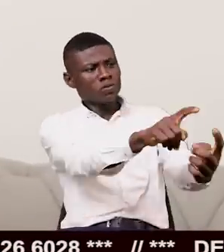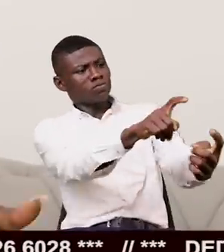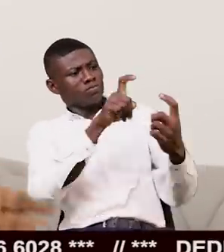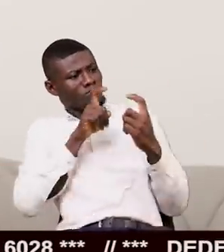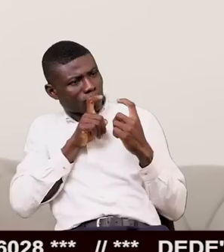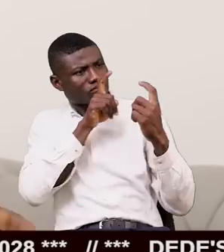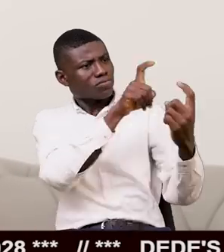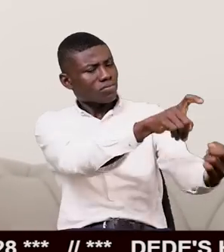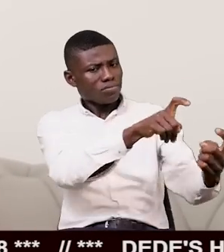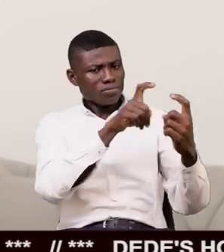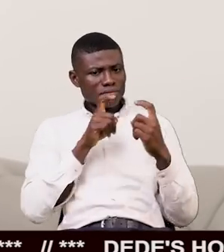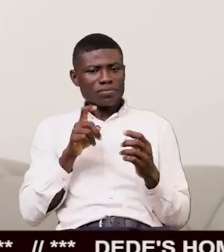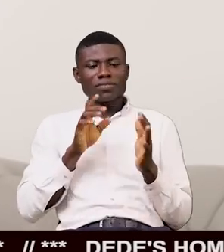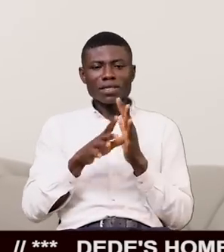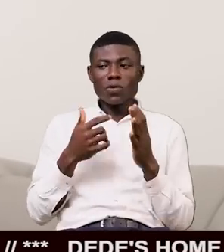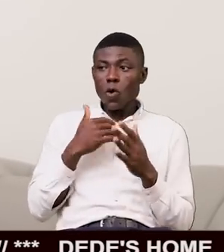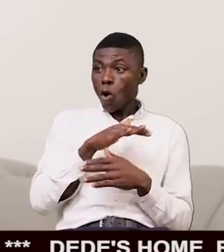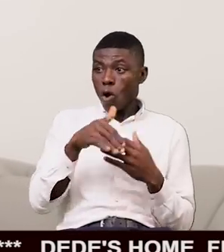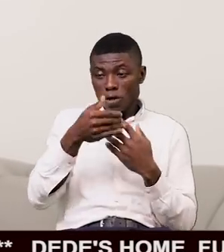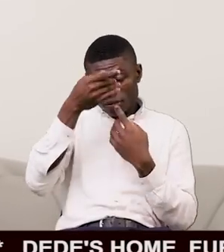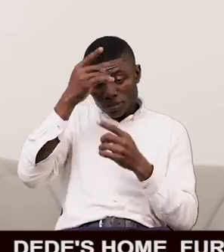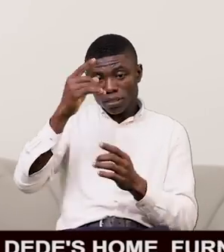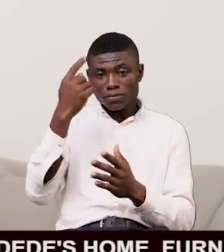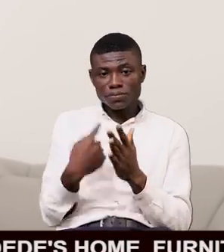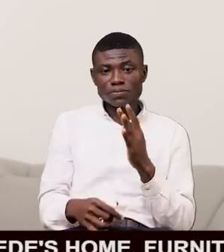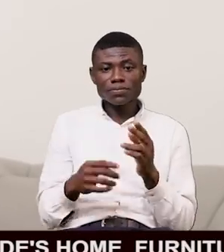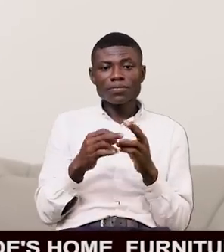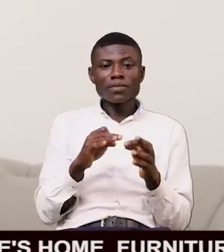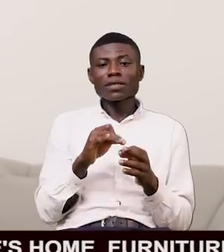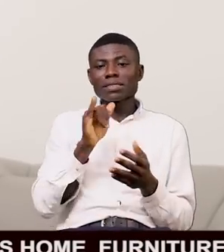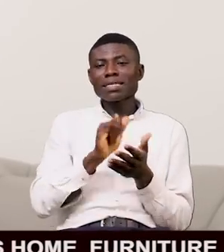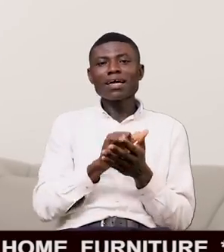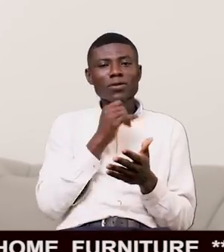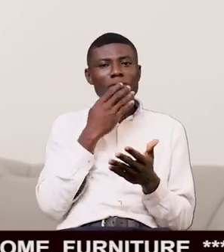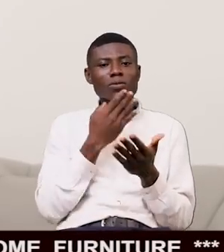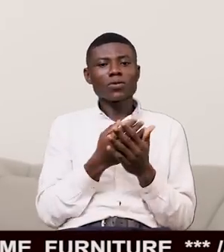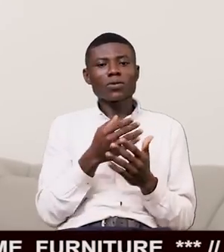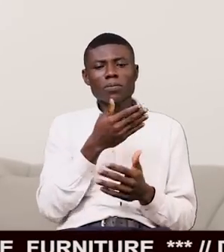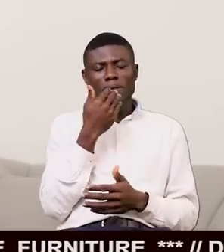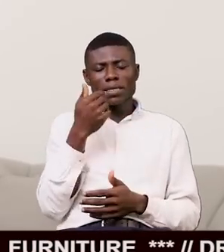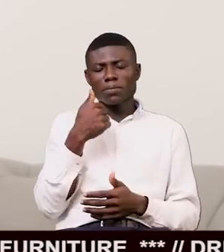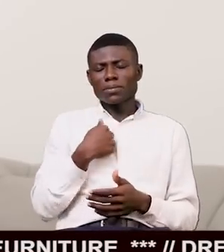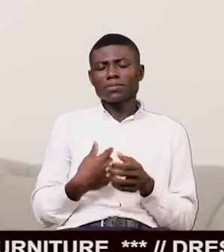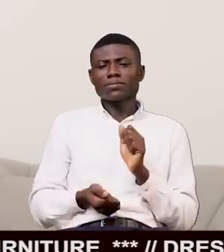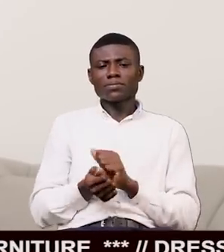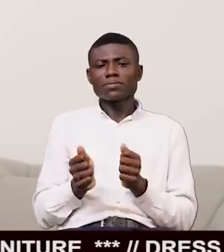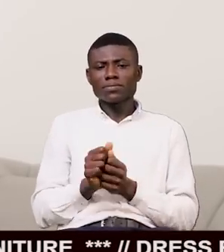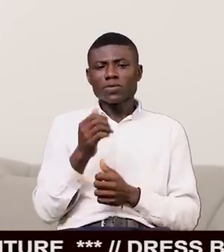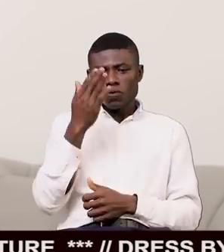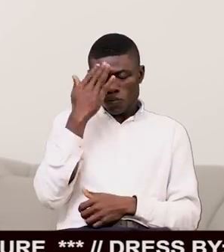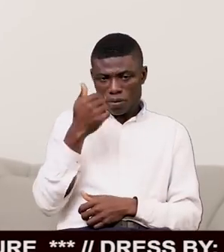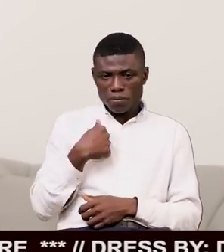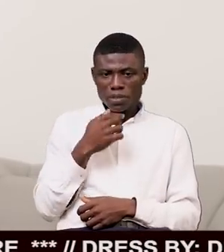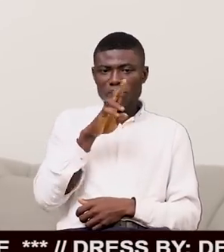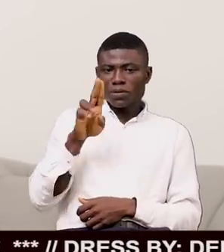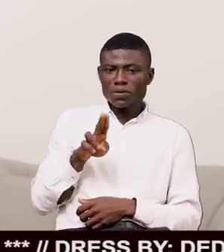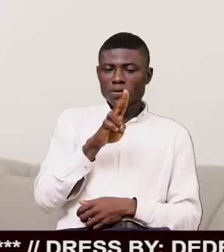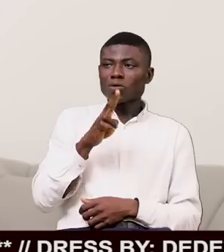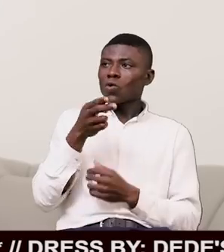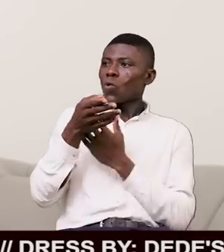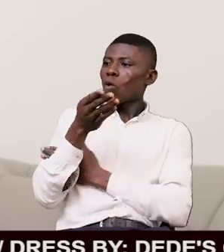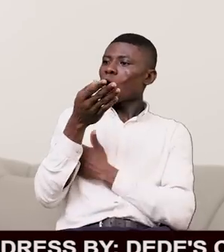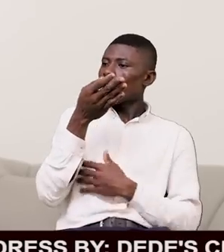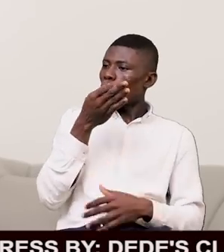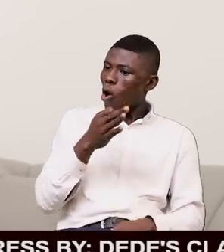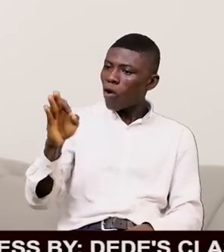sa ti de begina ne se okay se ne ye se no na nyade a ela me dwene ho sa then why don't I use God of